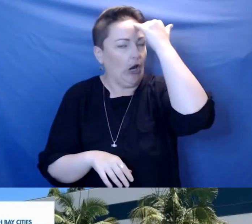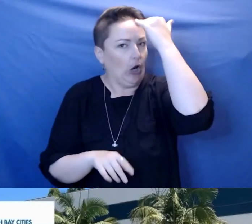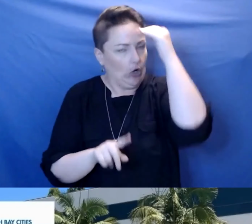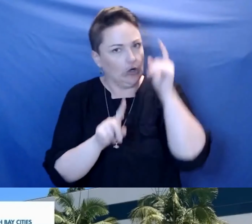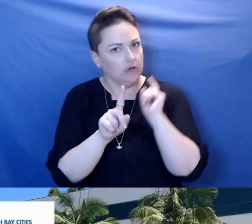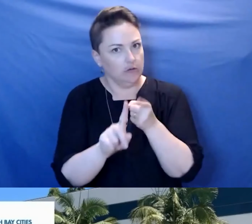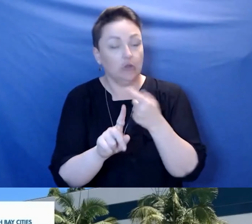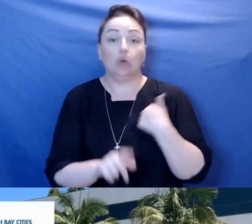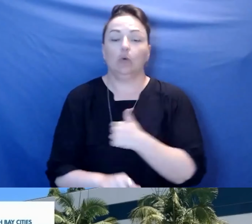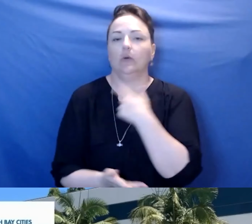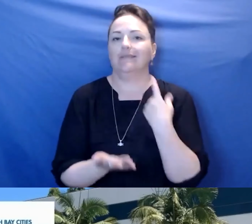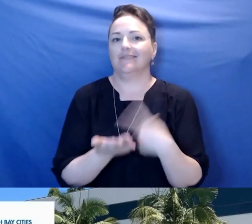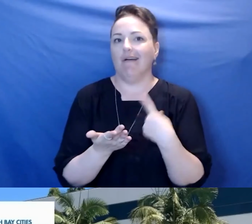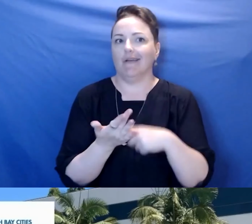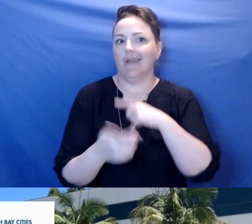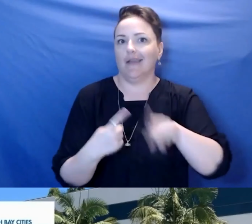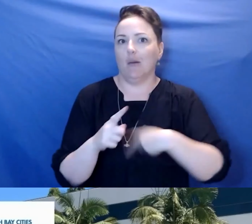that's